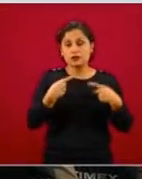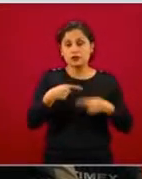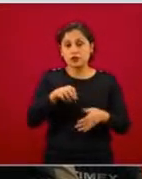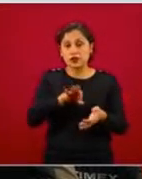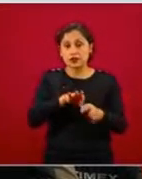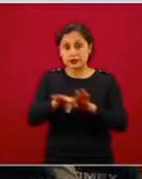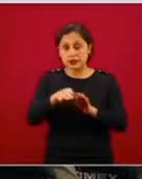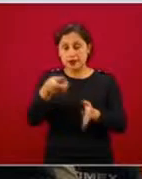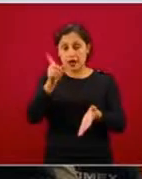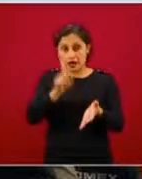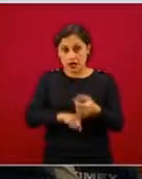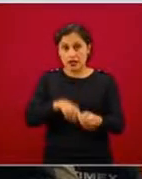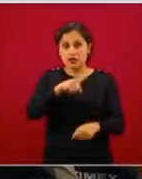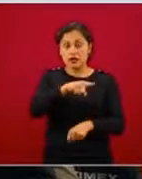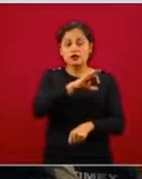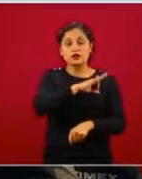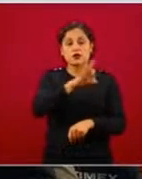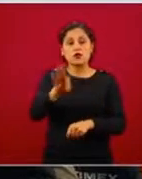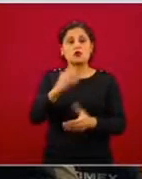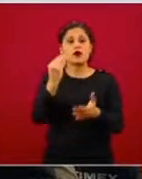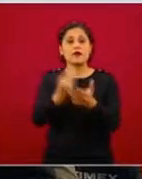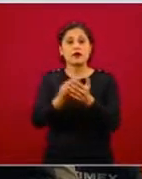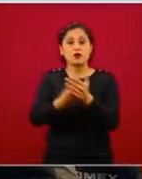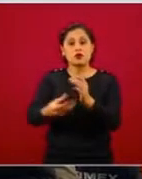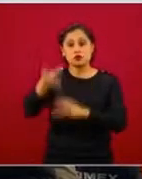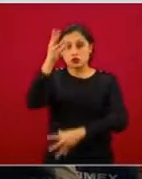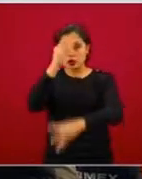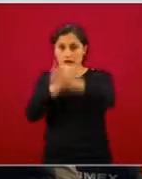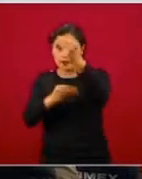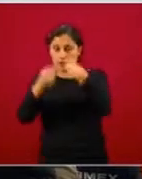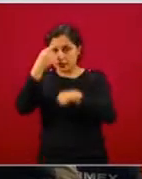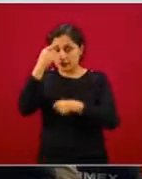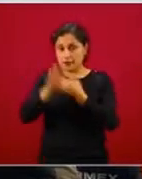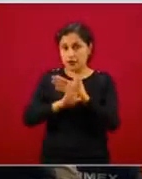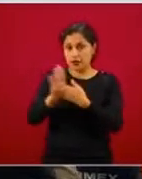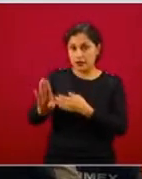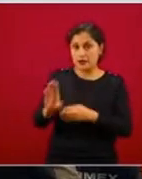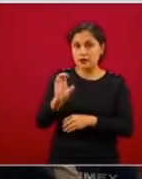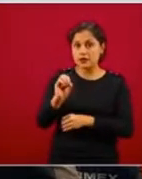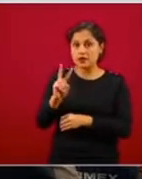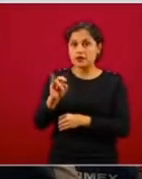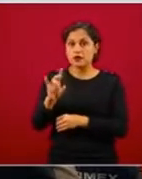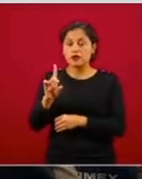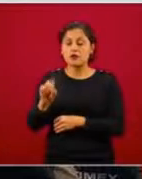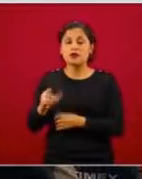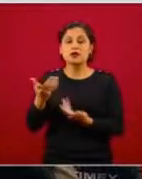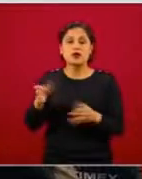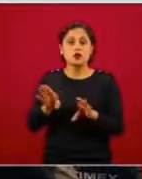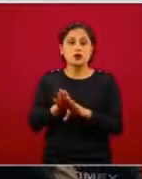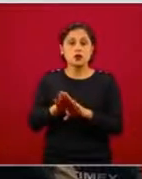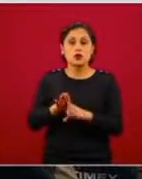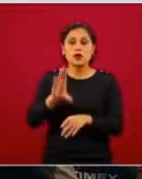to understand our health measures and going to our website,